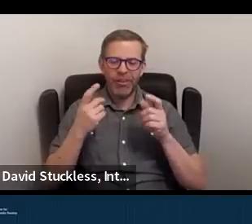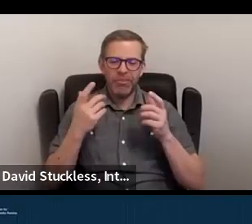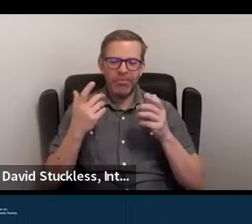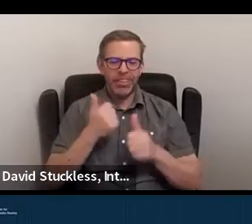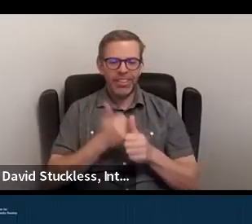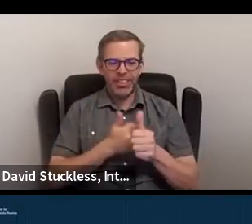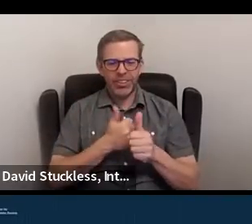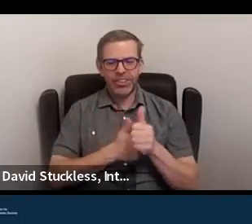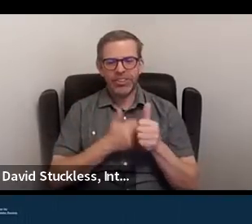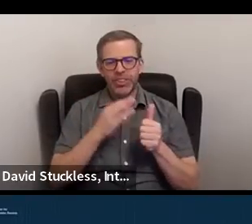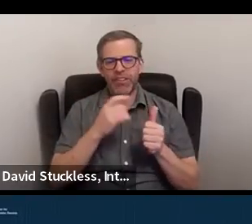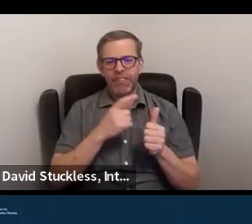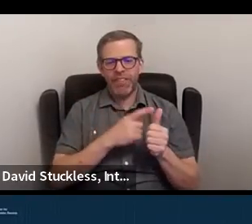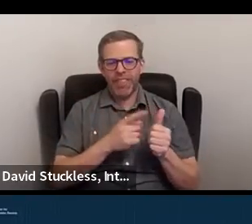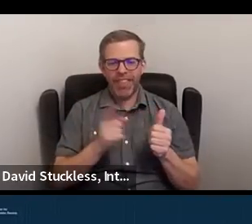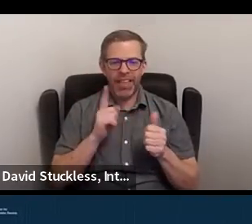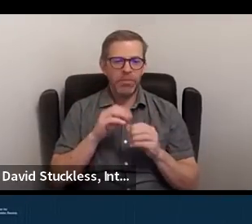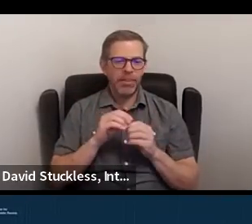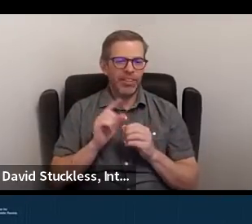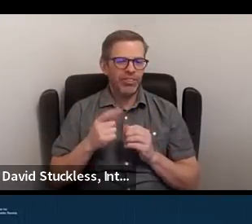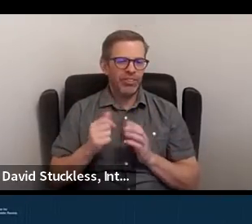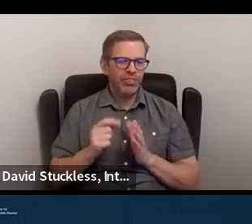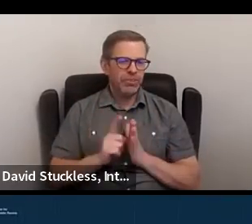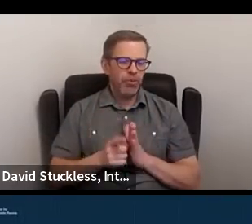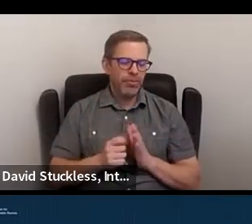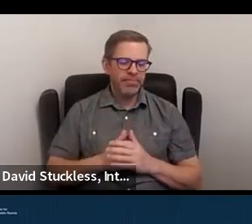of them in just a moment.